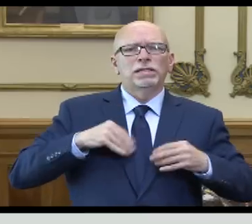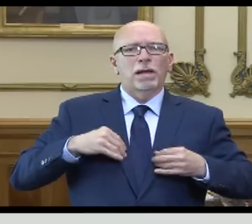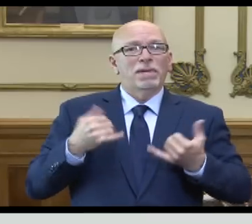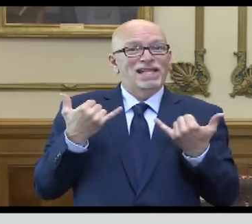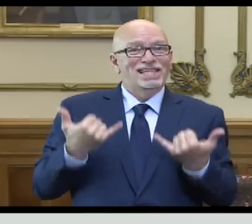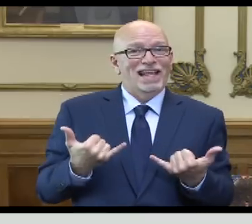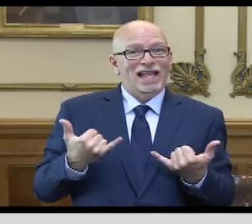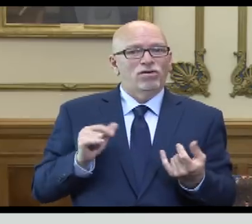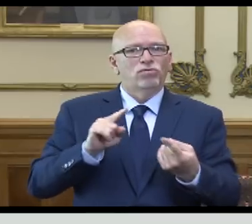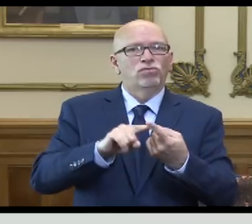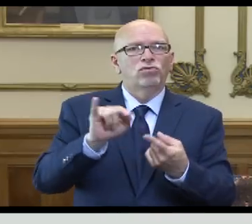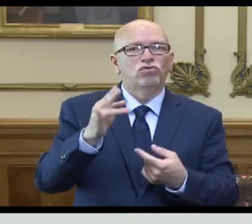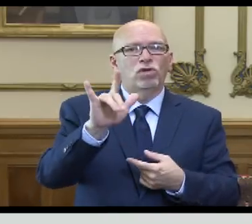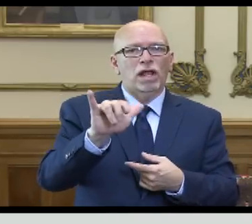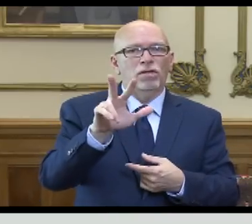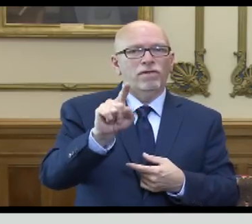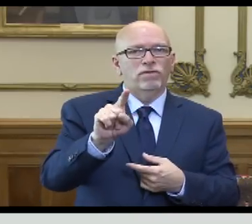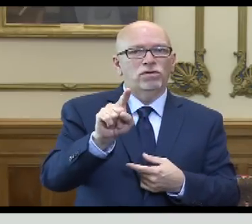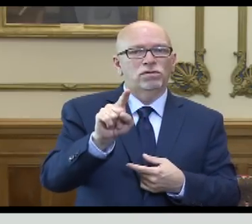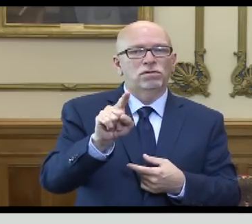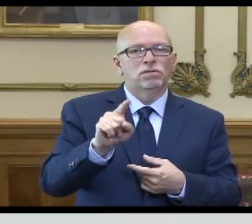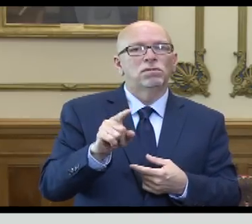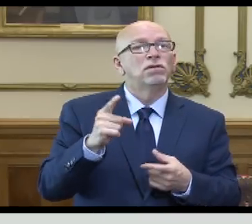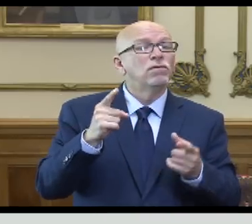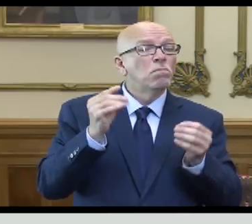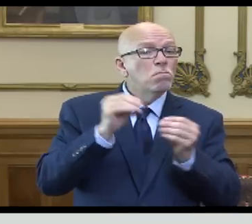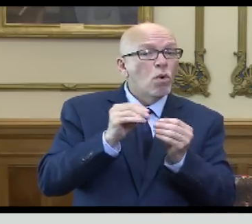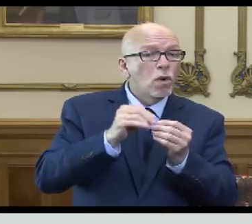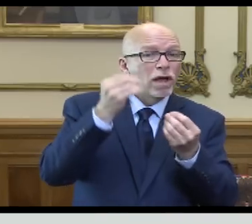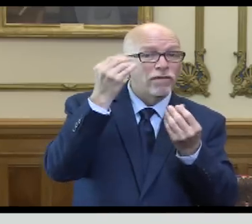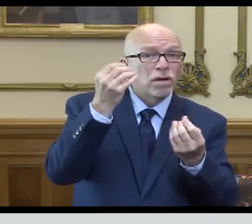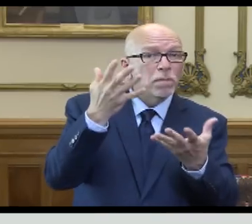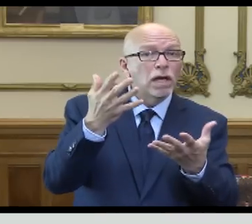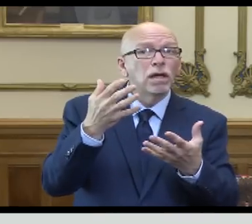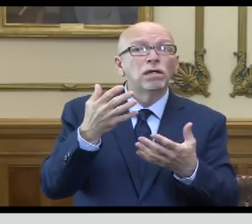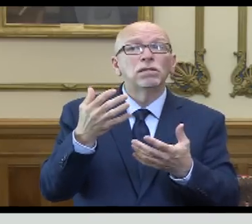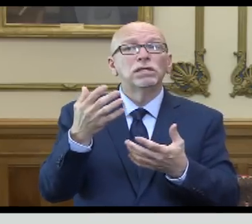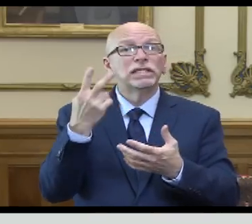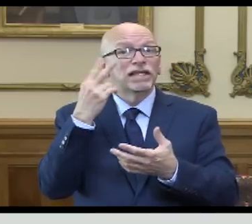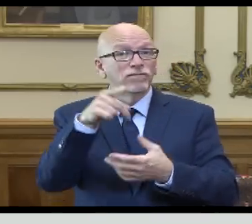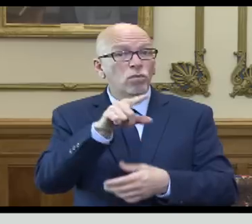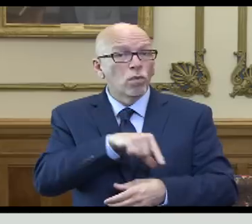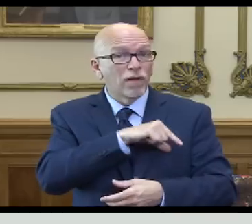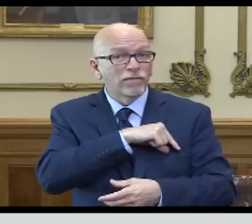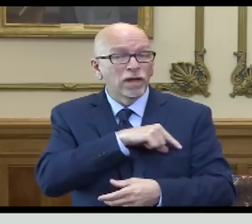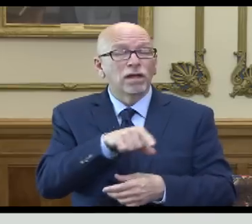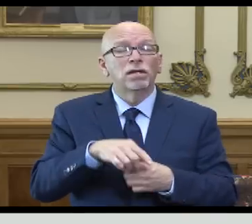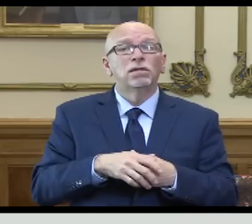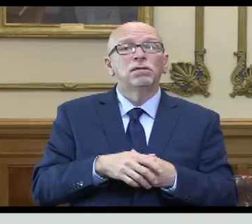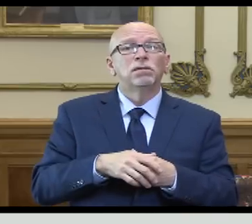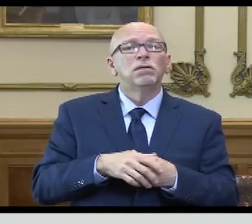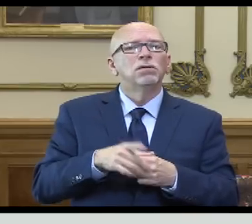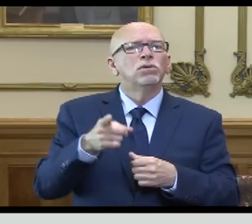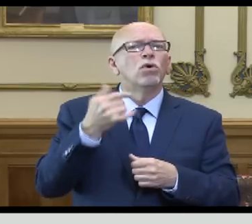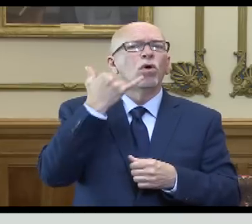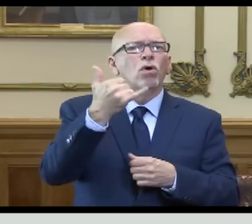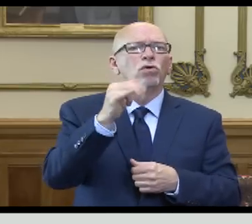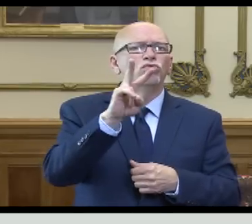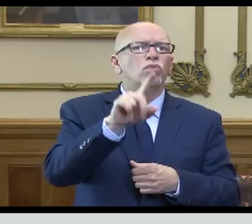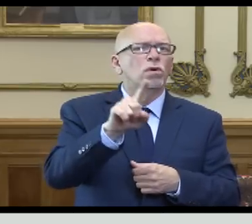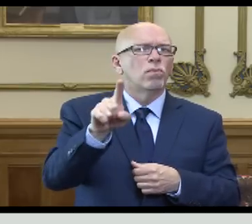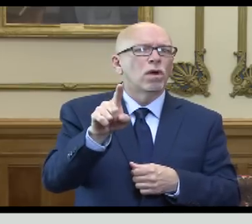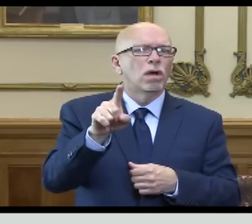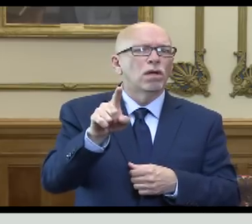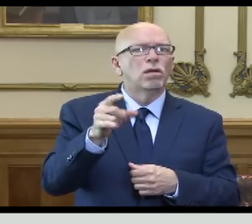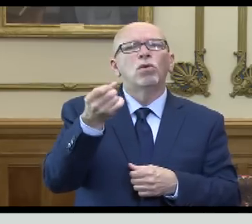now through July 31st, and for more information and to see if you qualify, please call